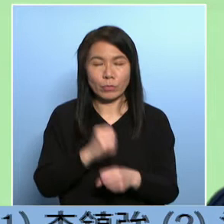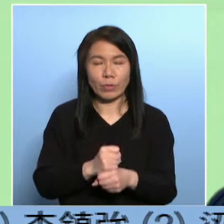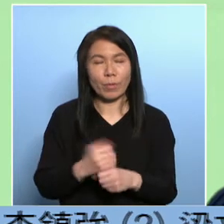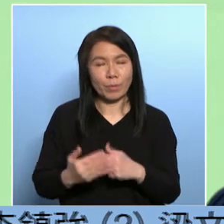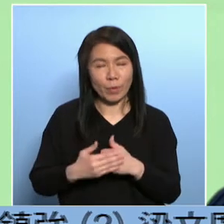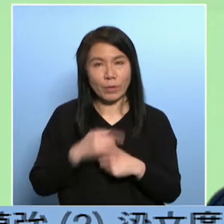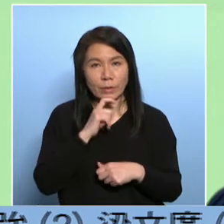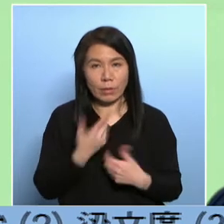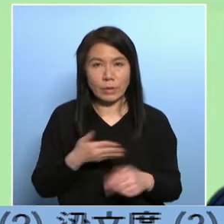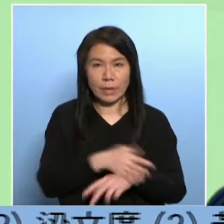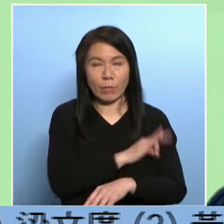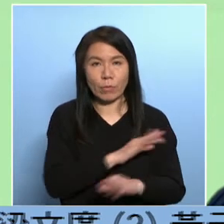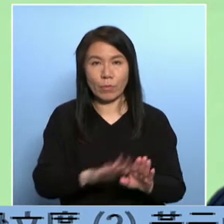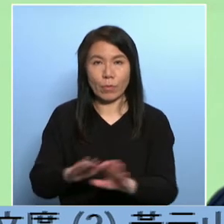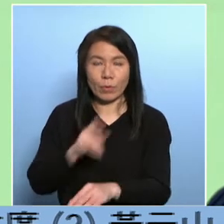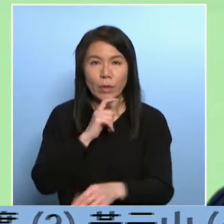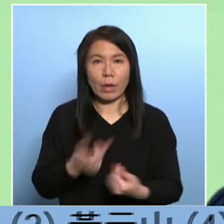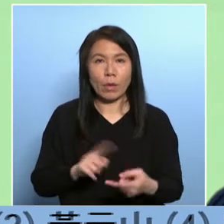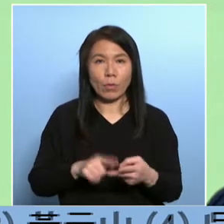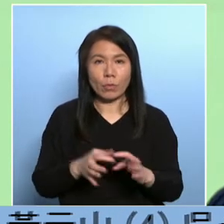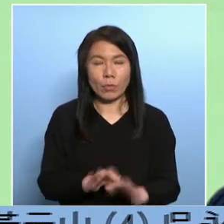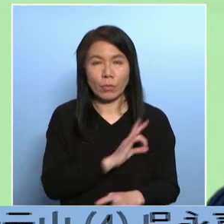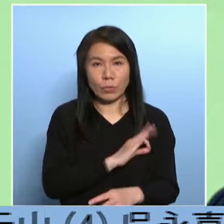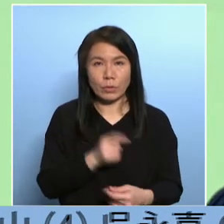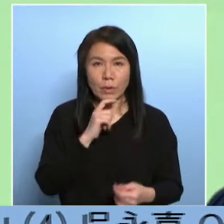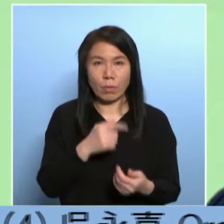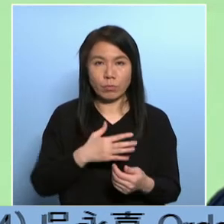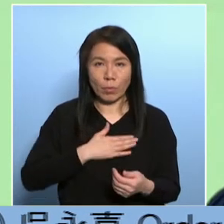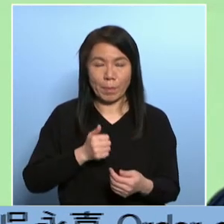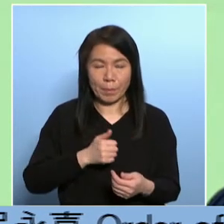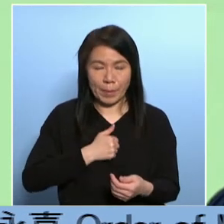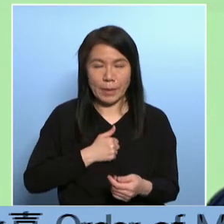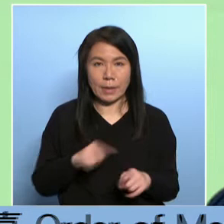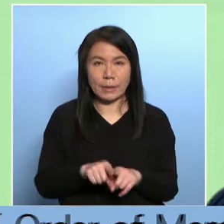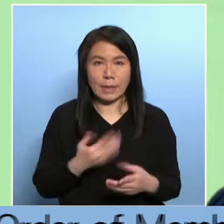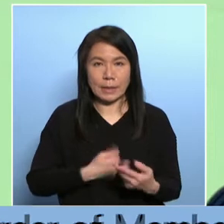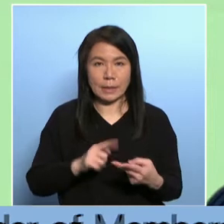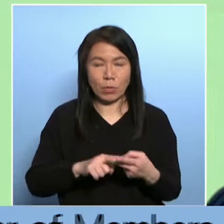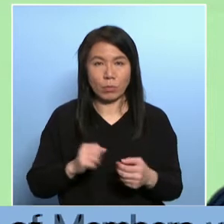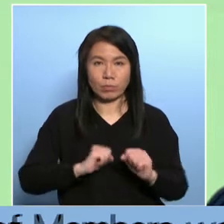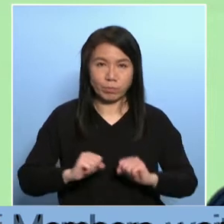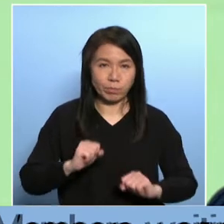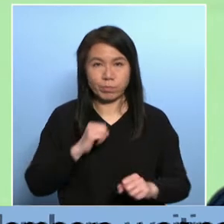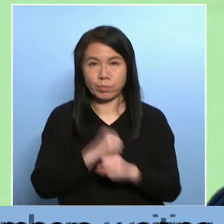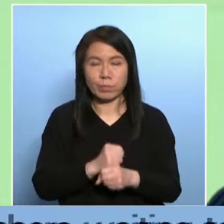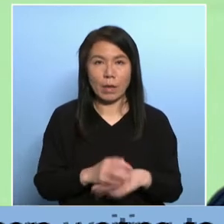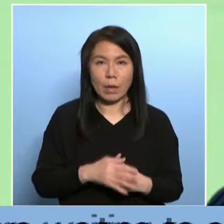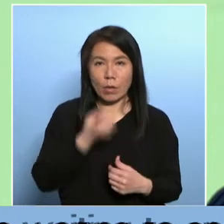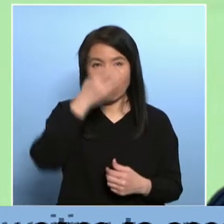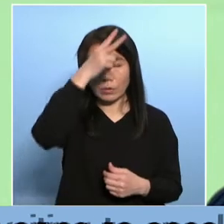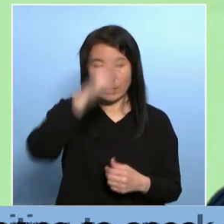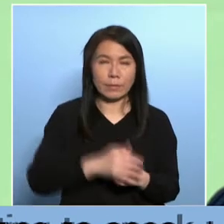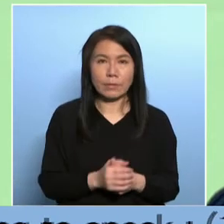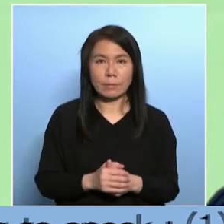They have been helping with our work, and they're also involved in public affairs. So the FTU is also all ready